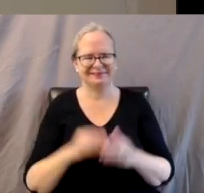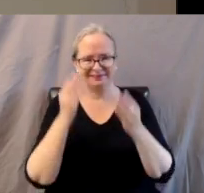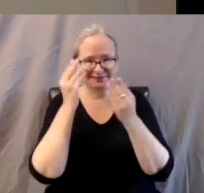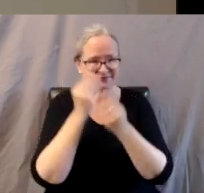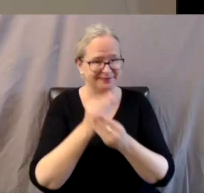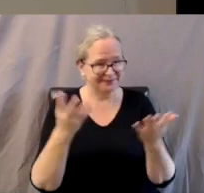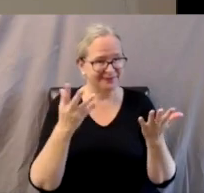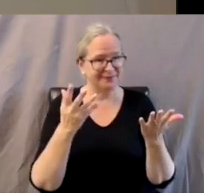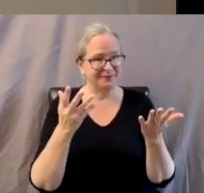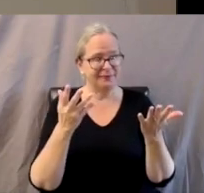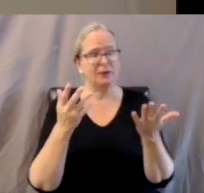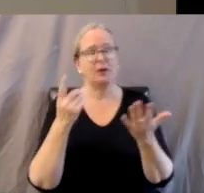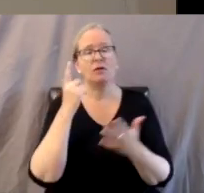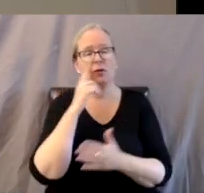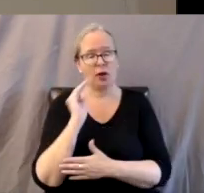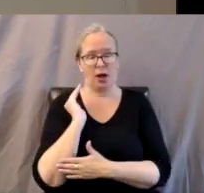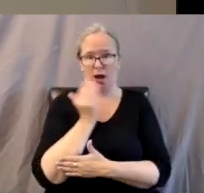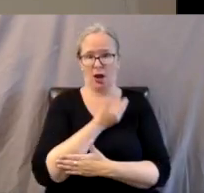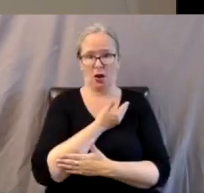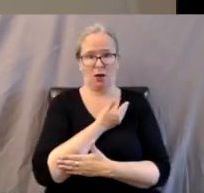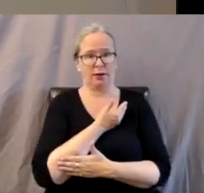this program, or